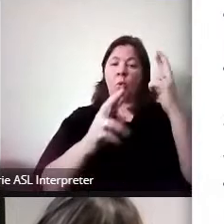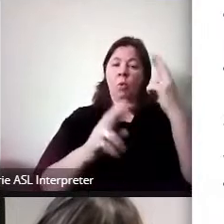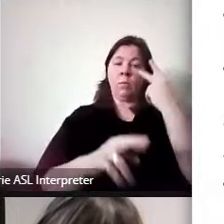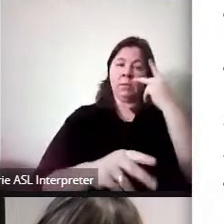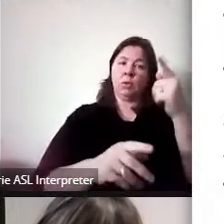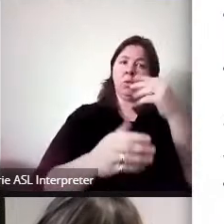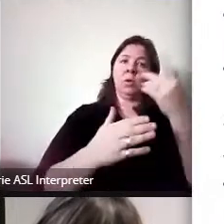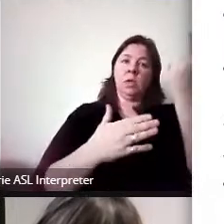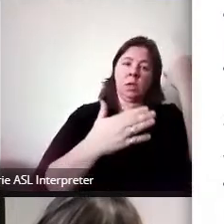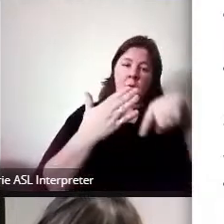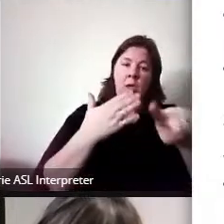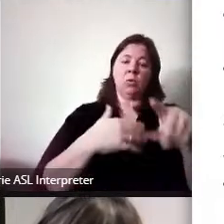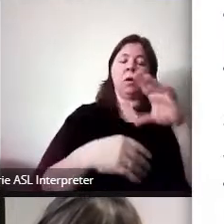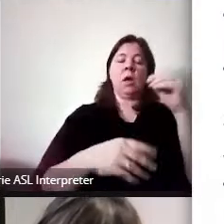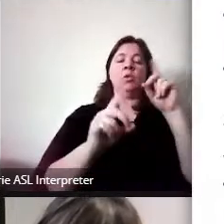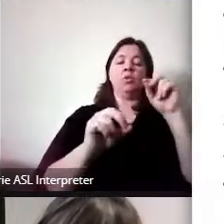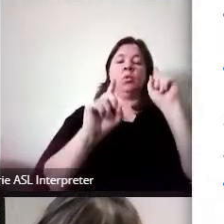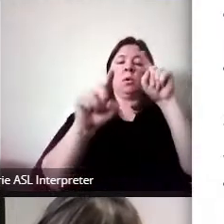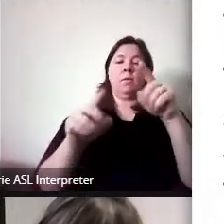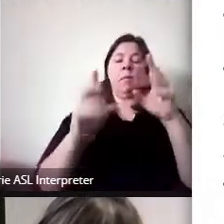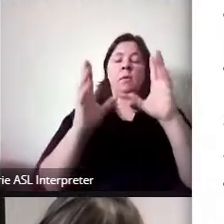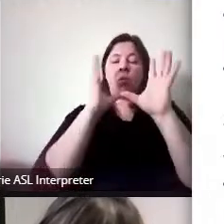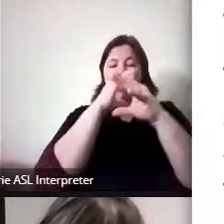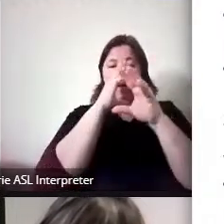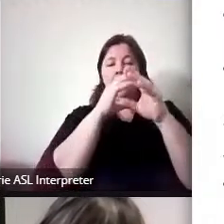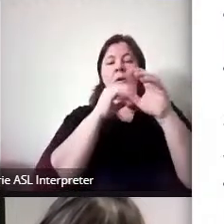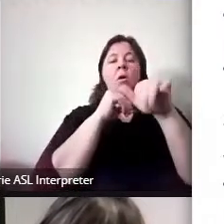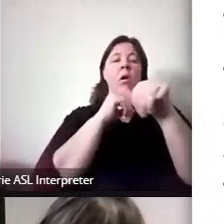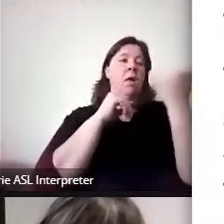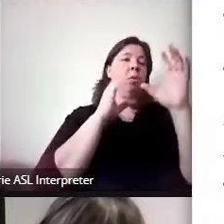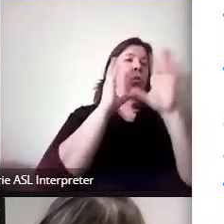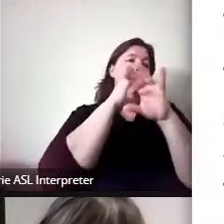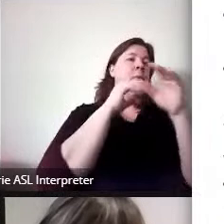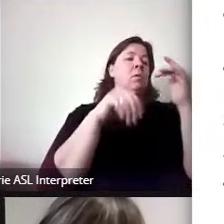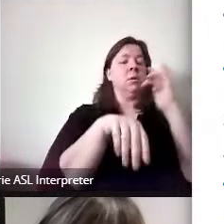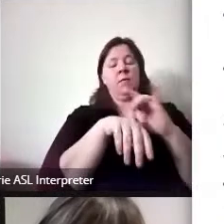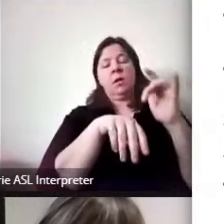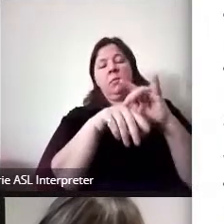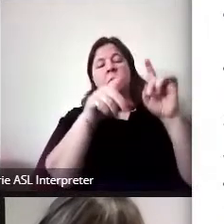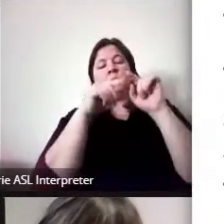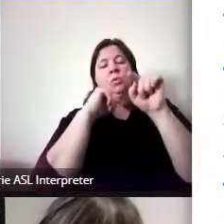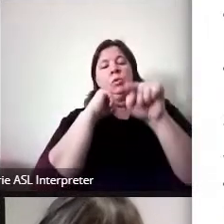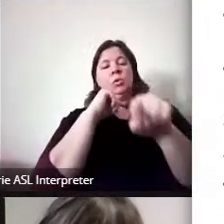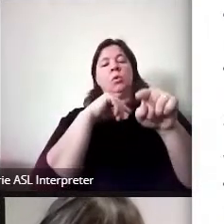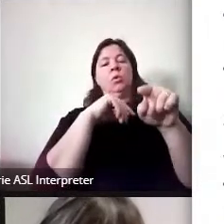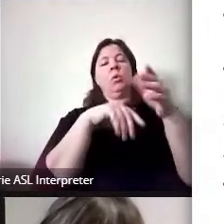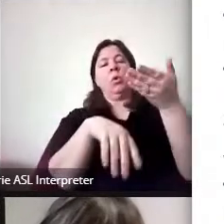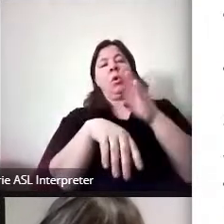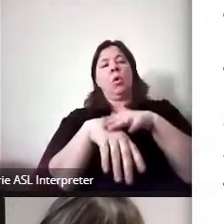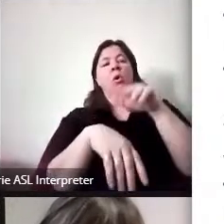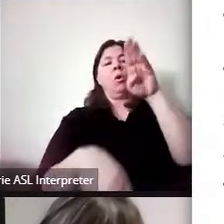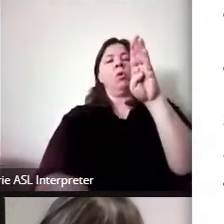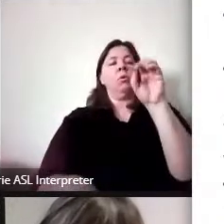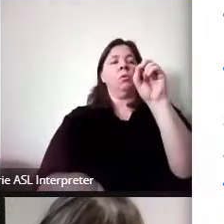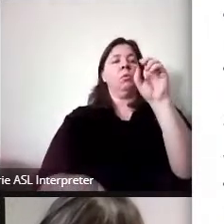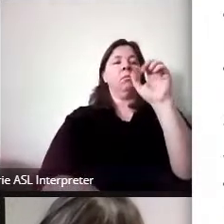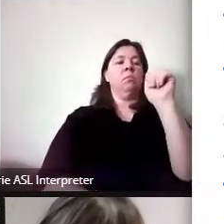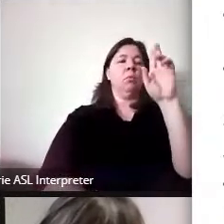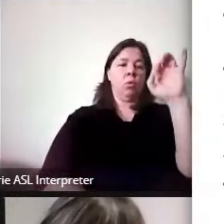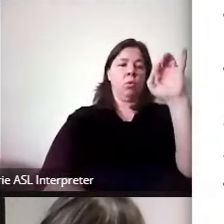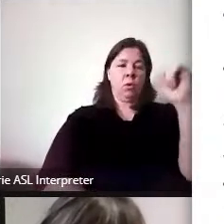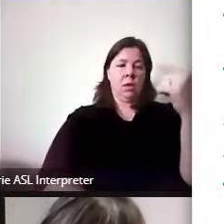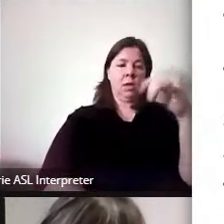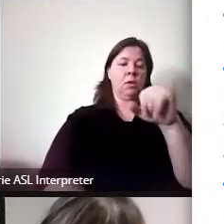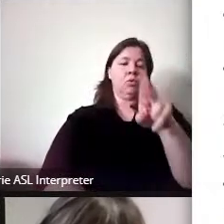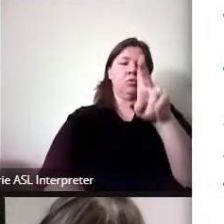week. Also, please do attend all the other webinars that are there. You've heard of the onboarding each and every Sunday. Julie and